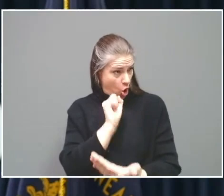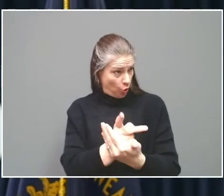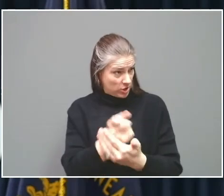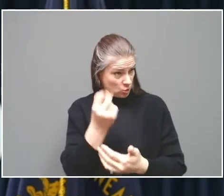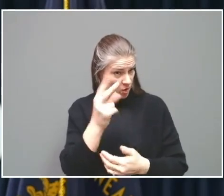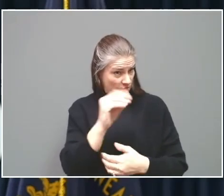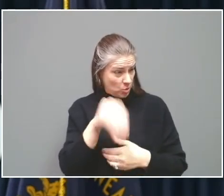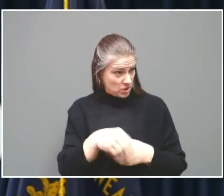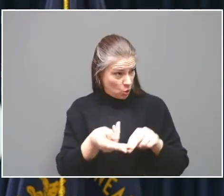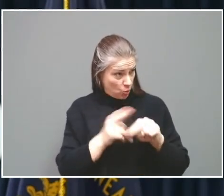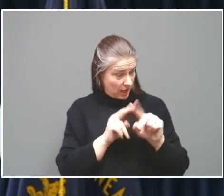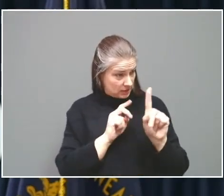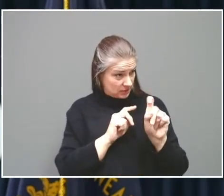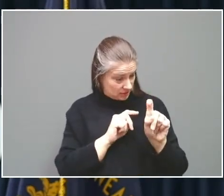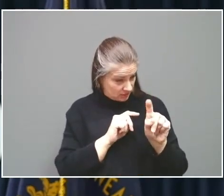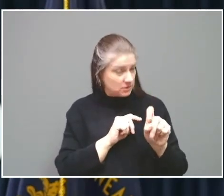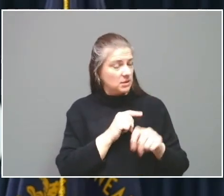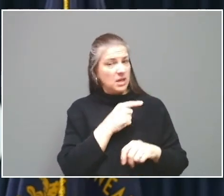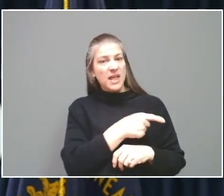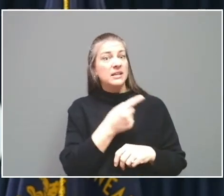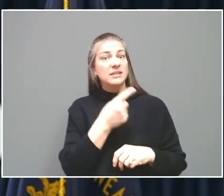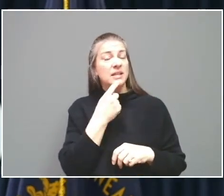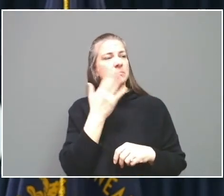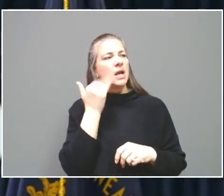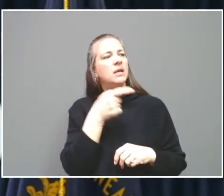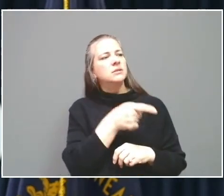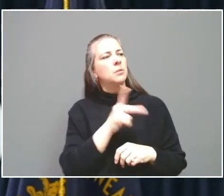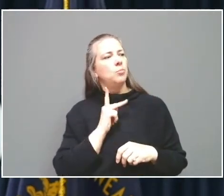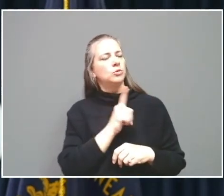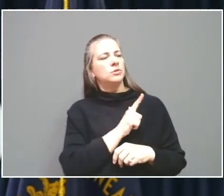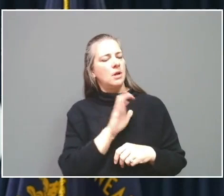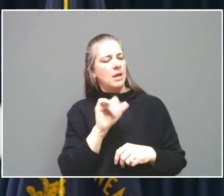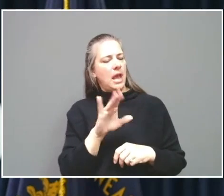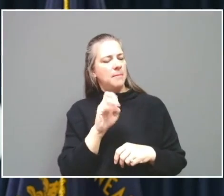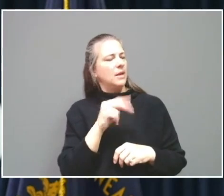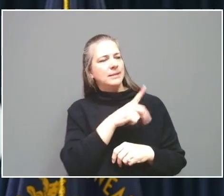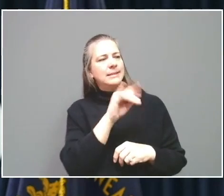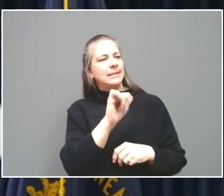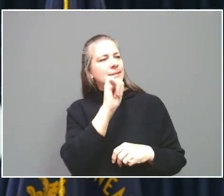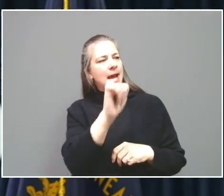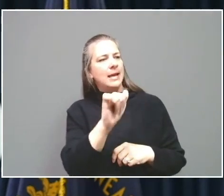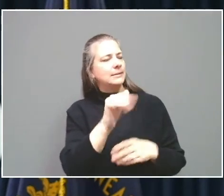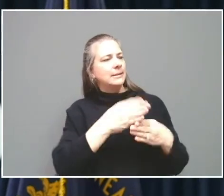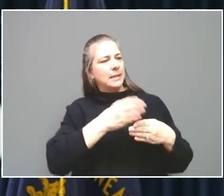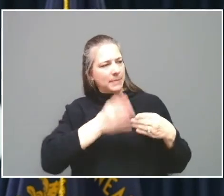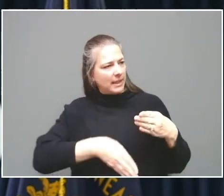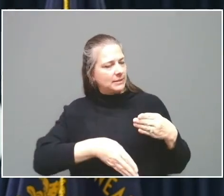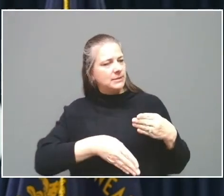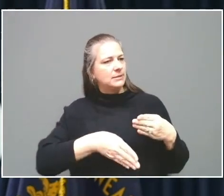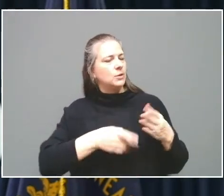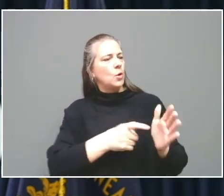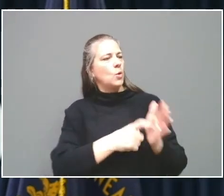raises. And they're saying it's because the personnel cabinet didn't adequately complete a required